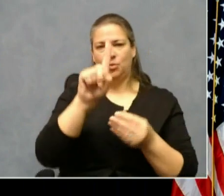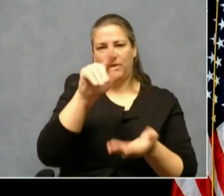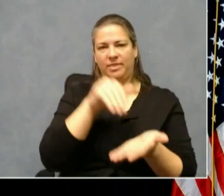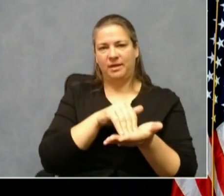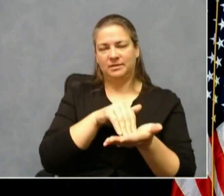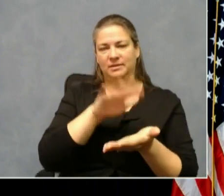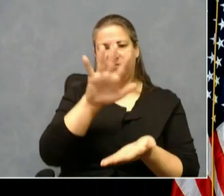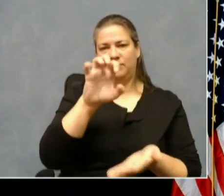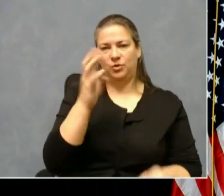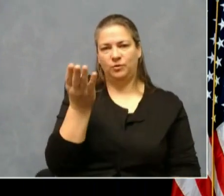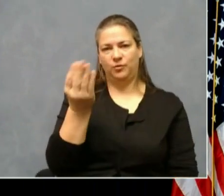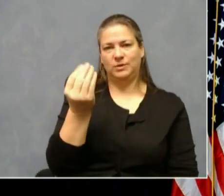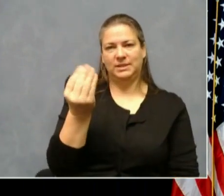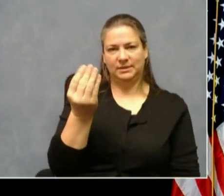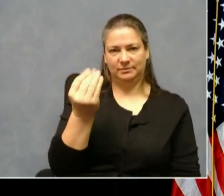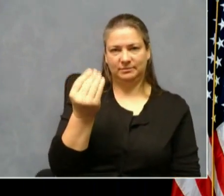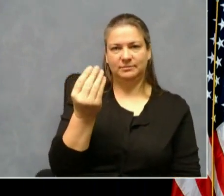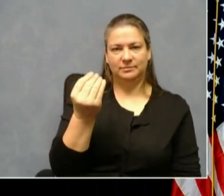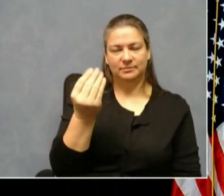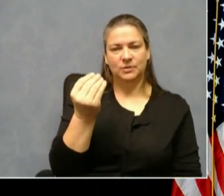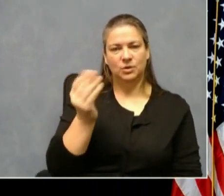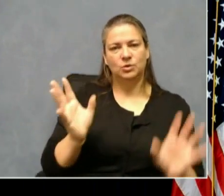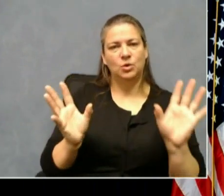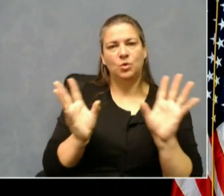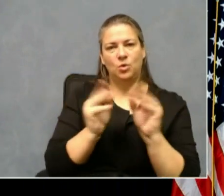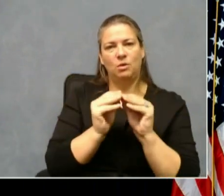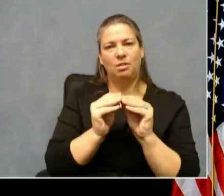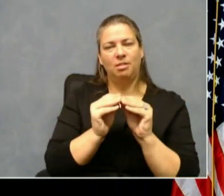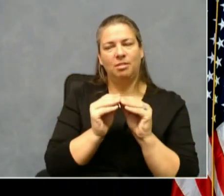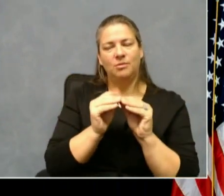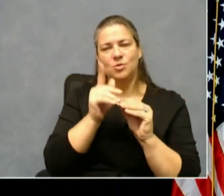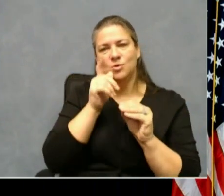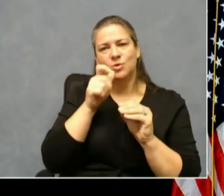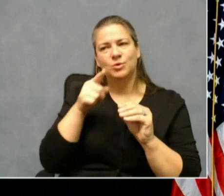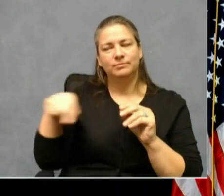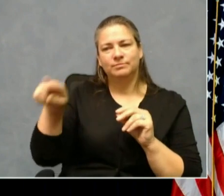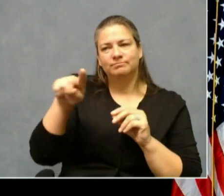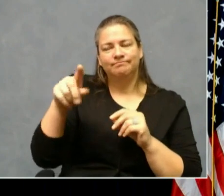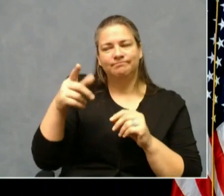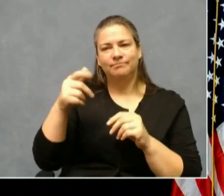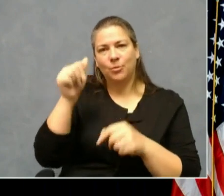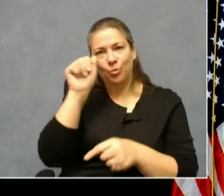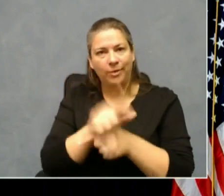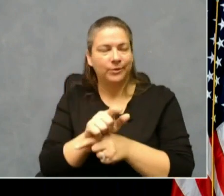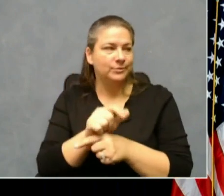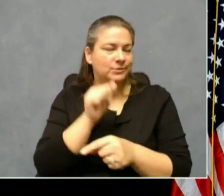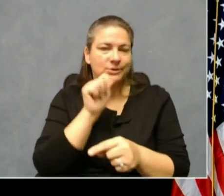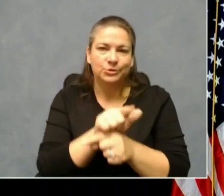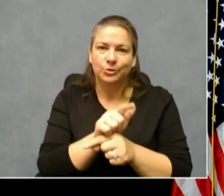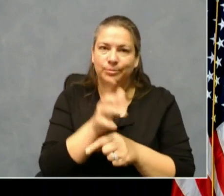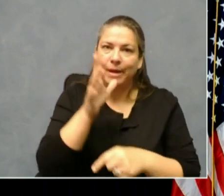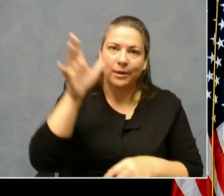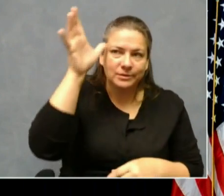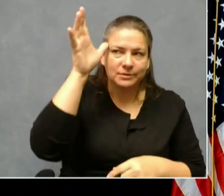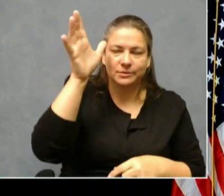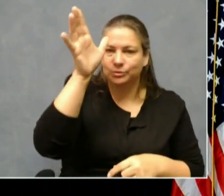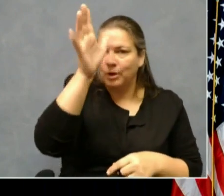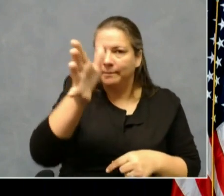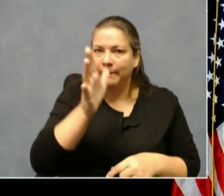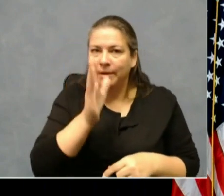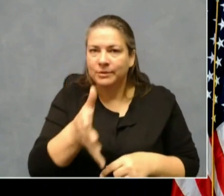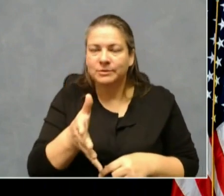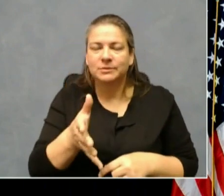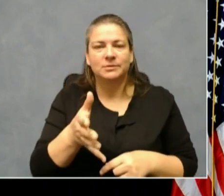1,514 of our brothers, sisters, parents, grandparents that we have